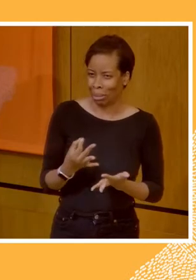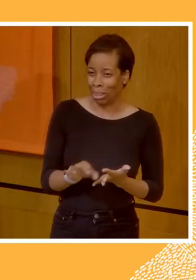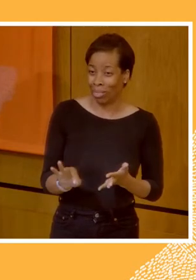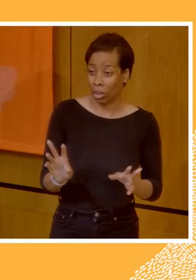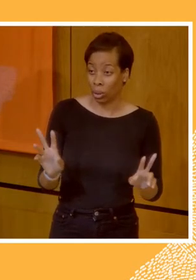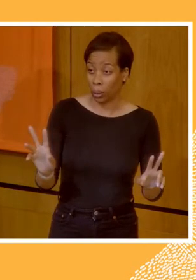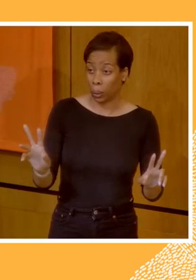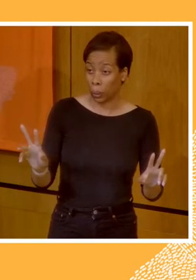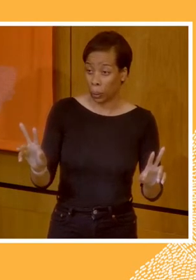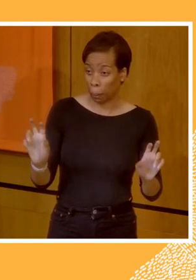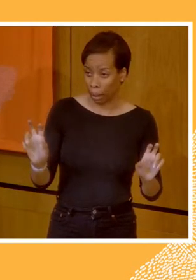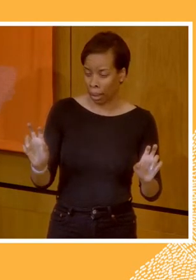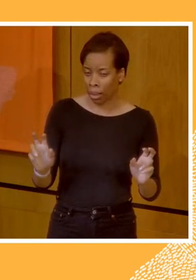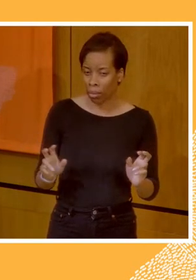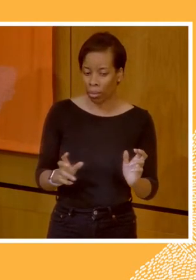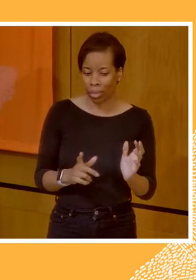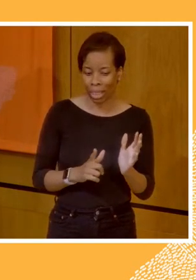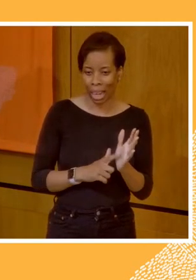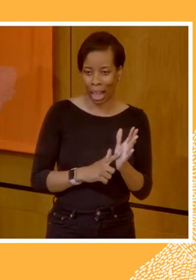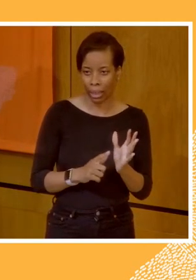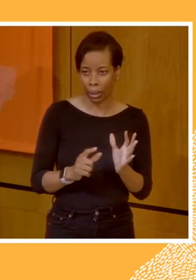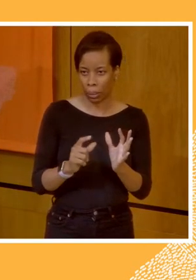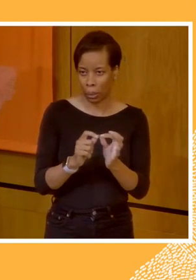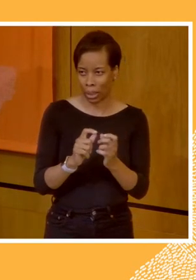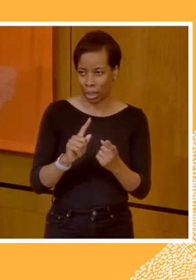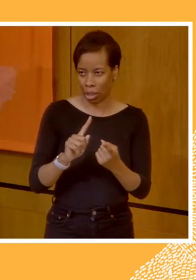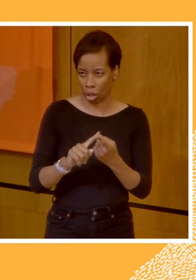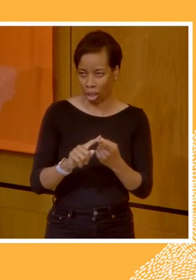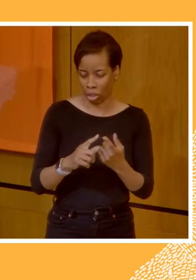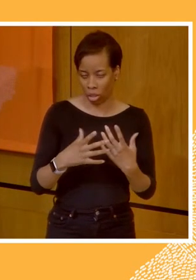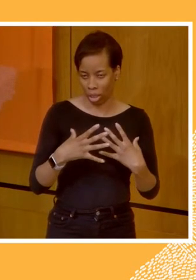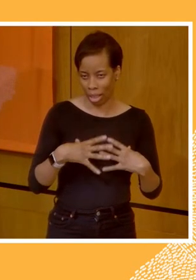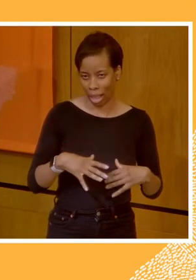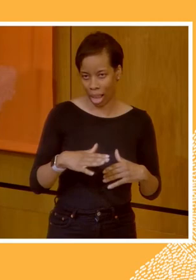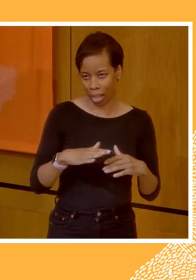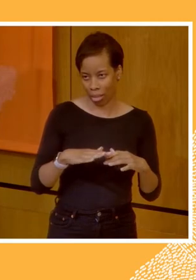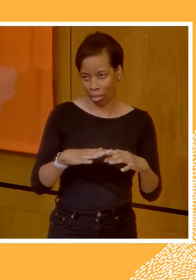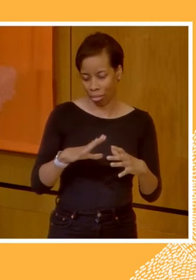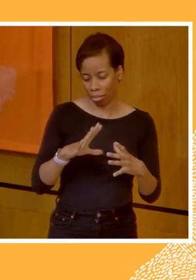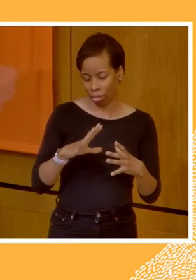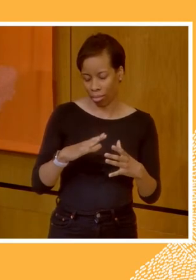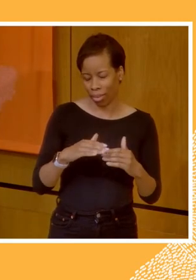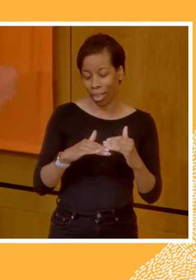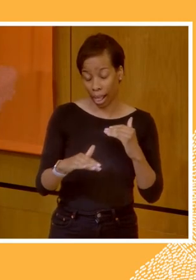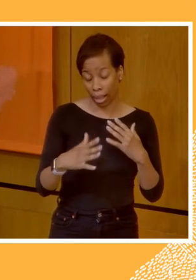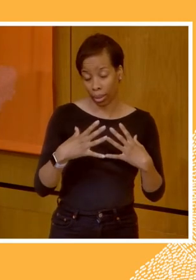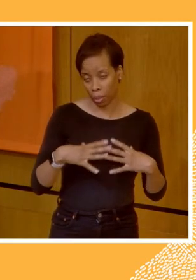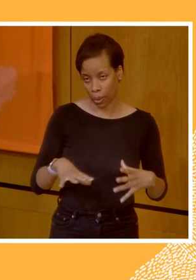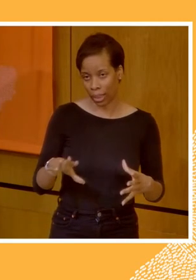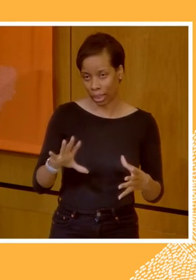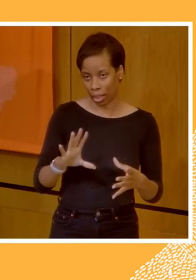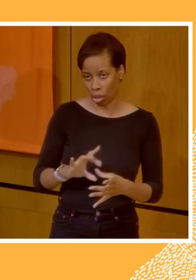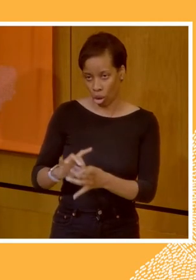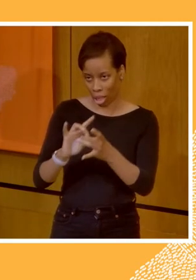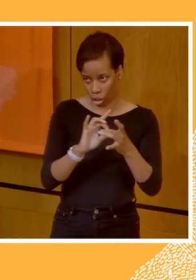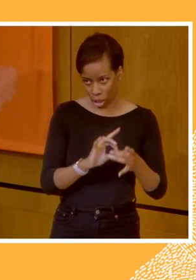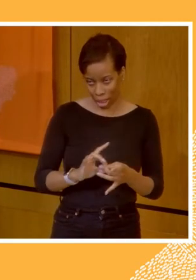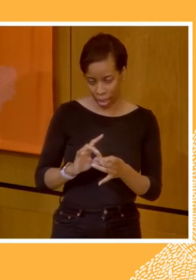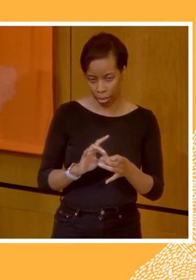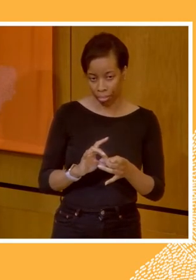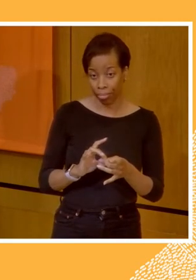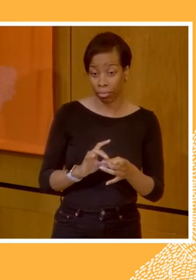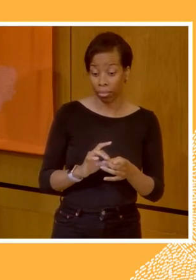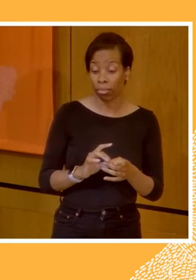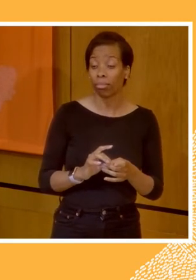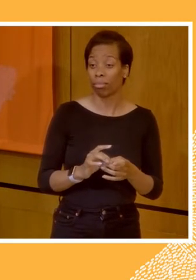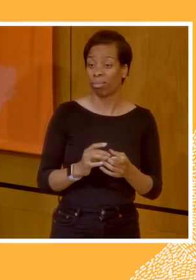and that is the Land Body Ecologies Podcast. It's produced, the project has been led by Invisible Flock, so